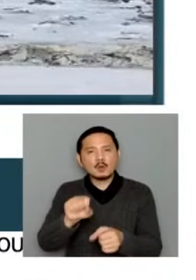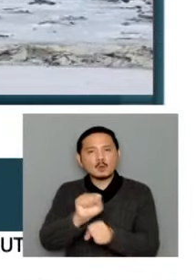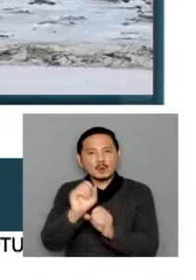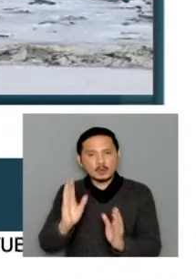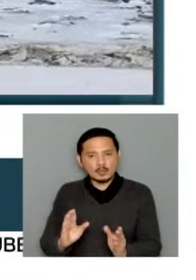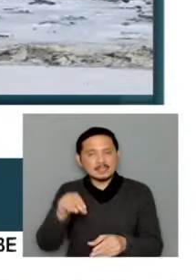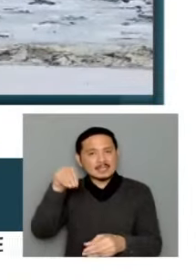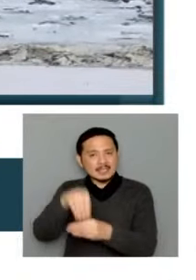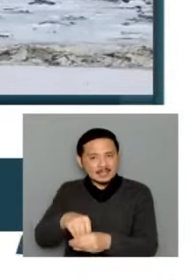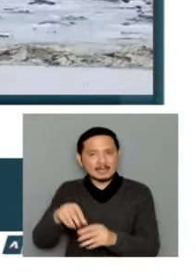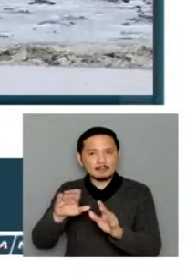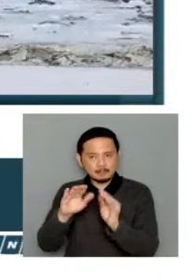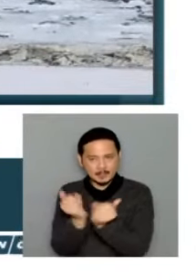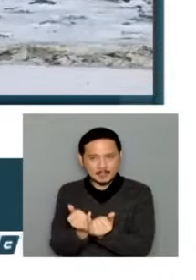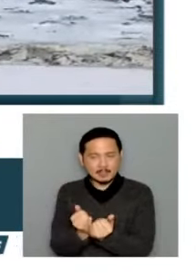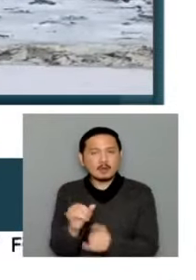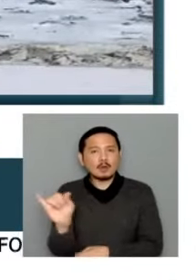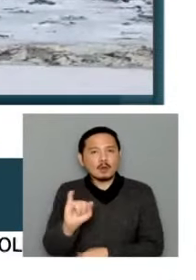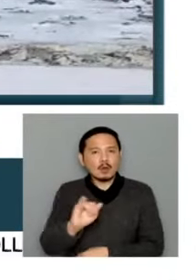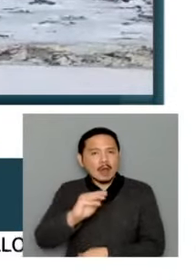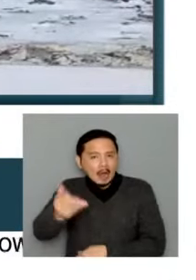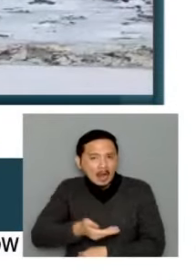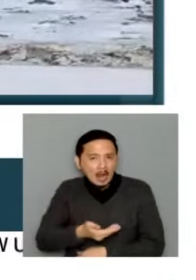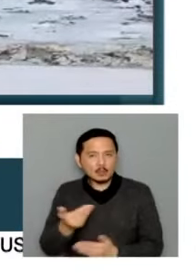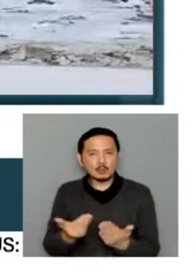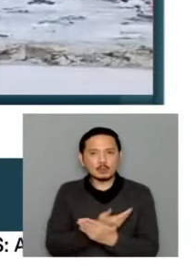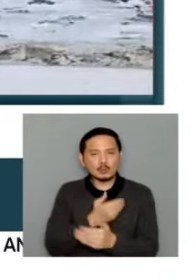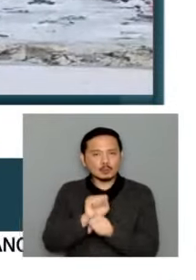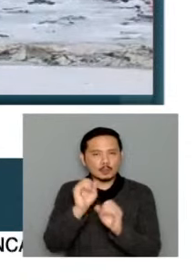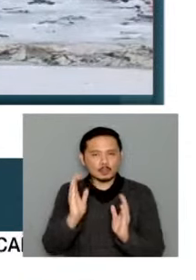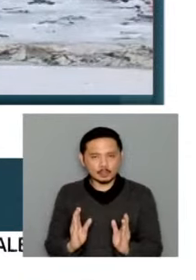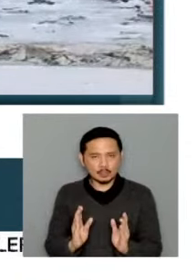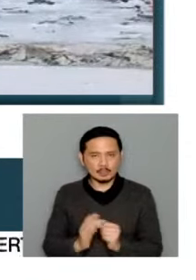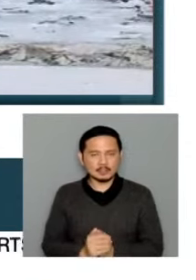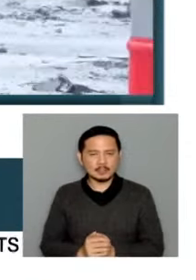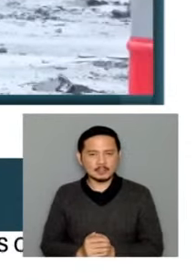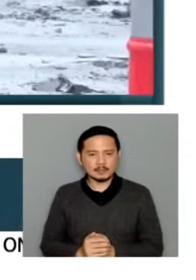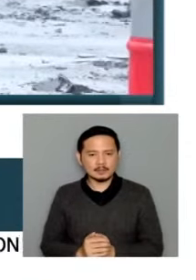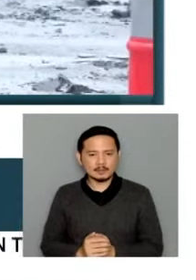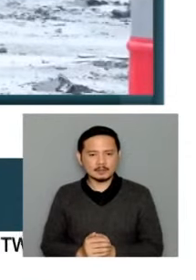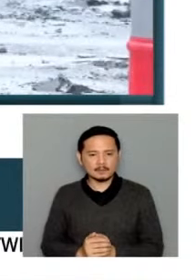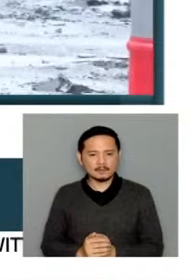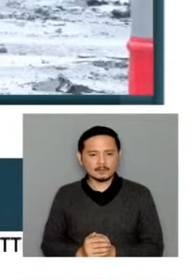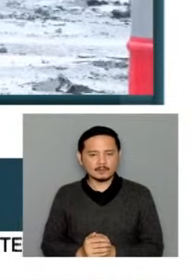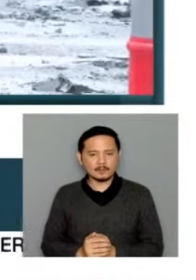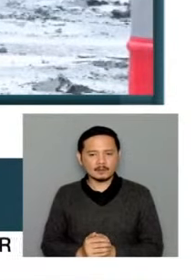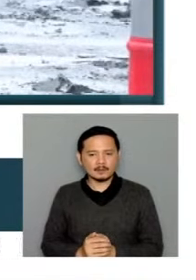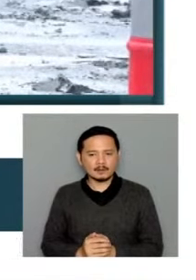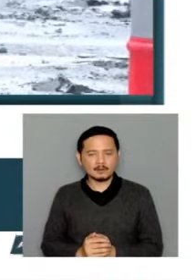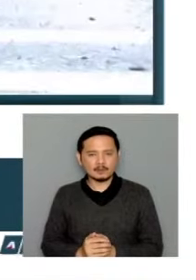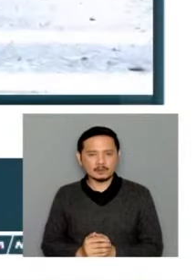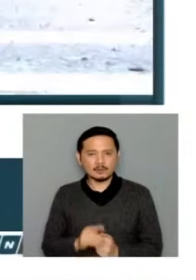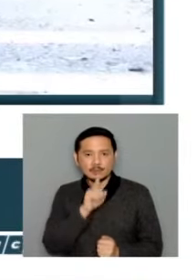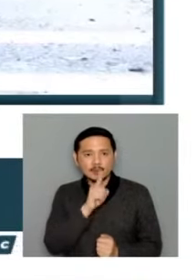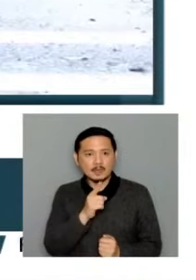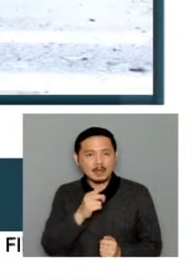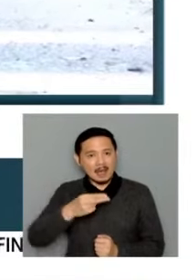workforce and to hire new workers to address the high unemployment